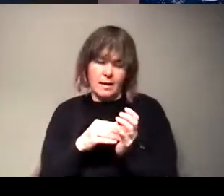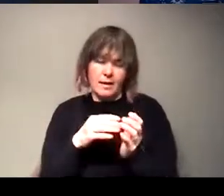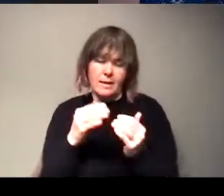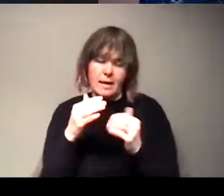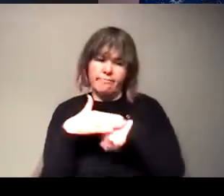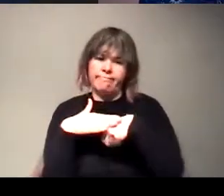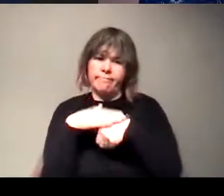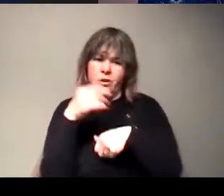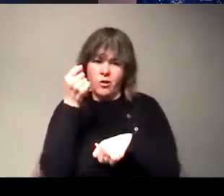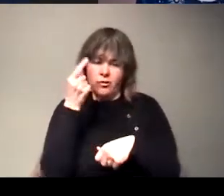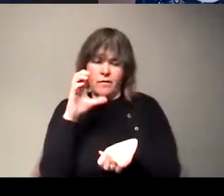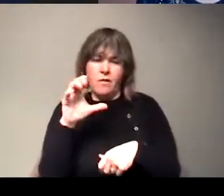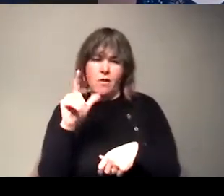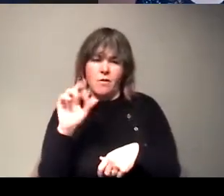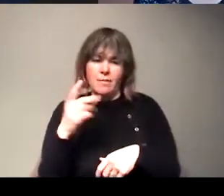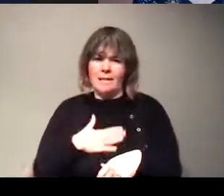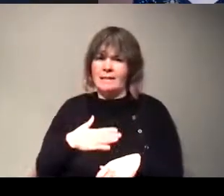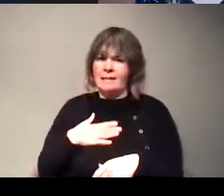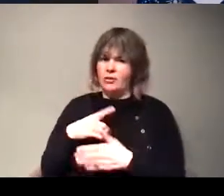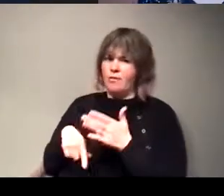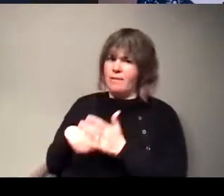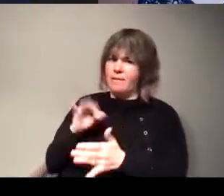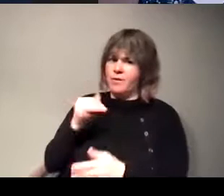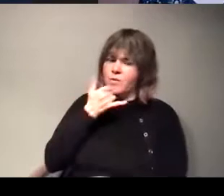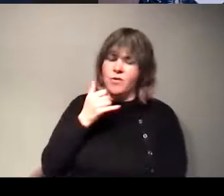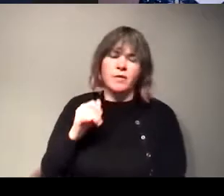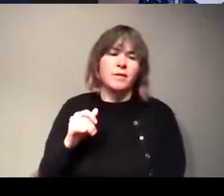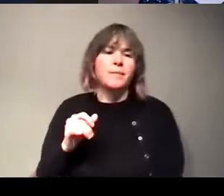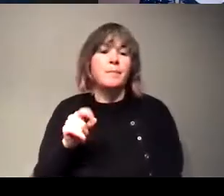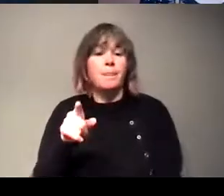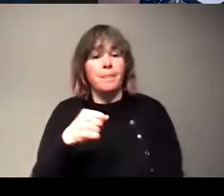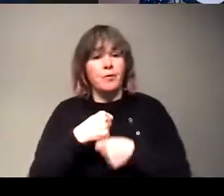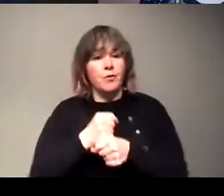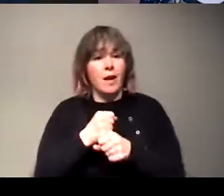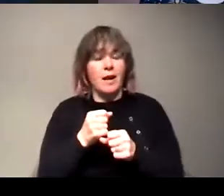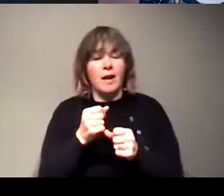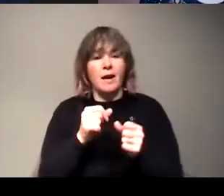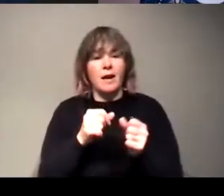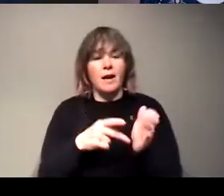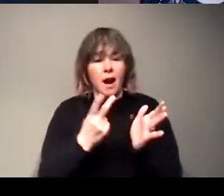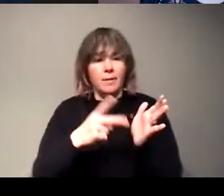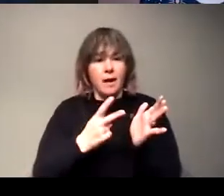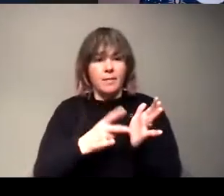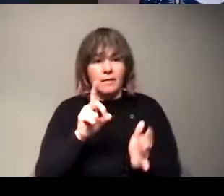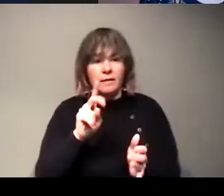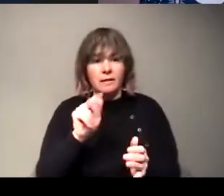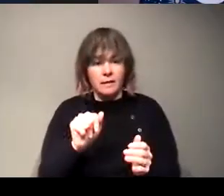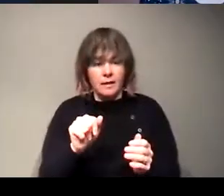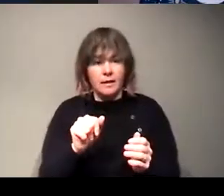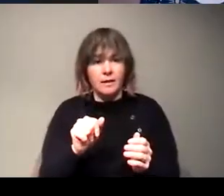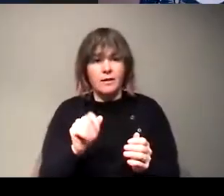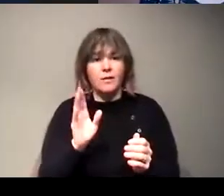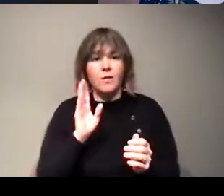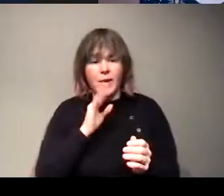understanding, Morgan, please correct me. When you're creating copies of DNA like this, you're gonna